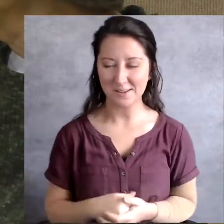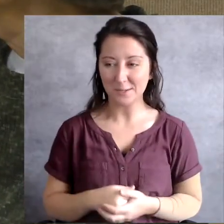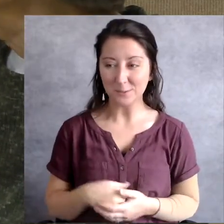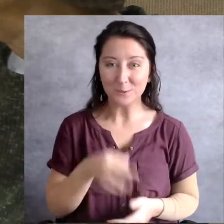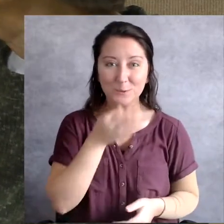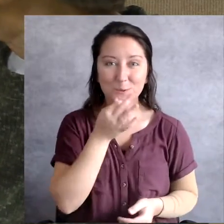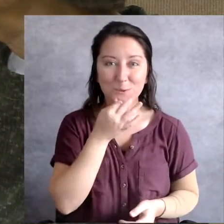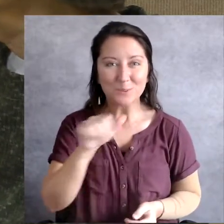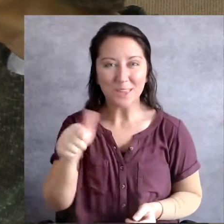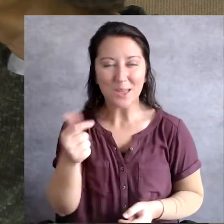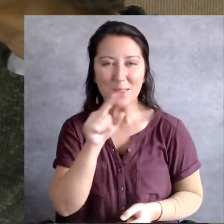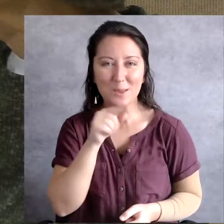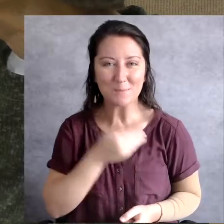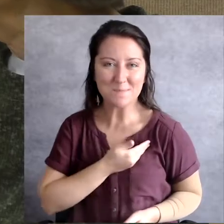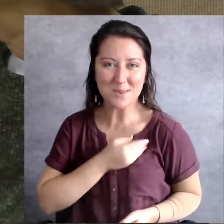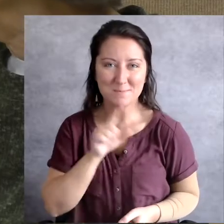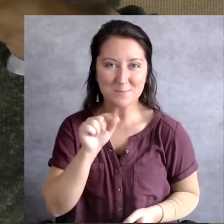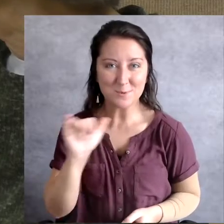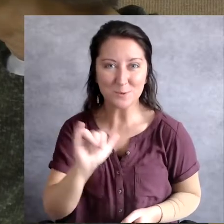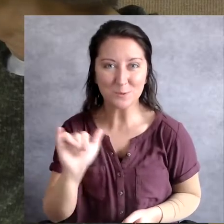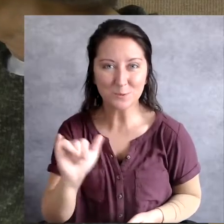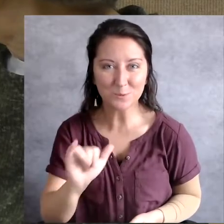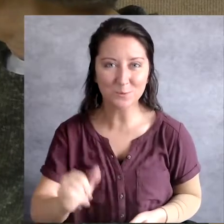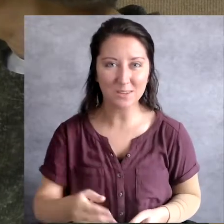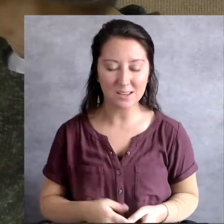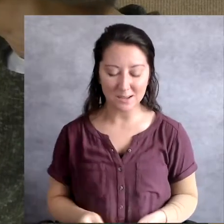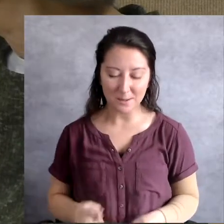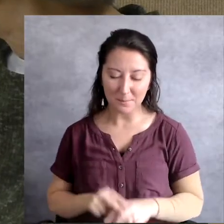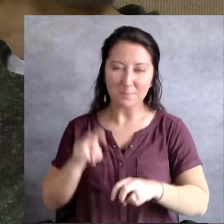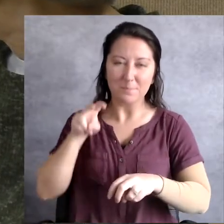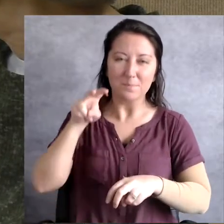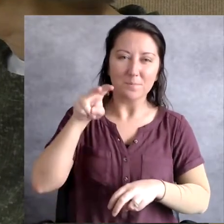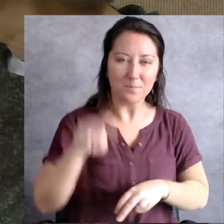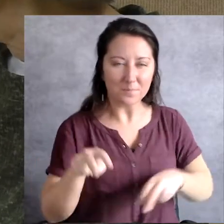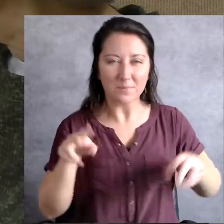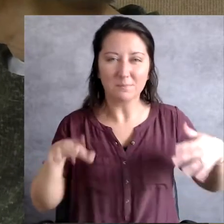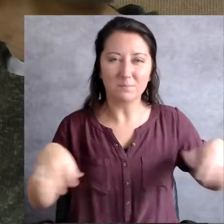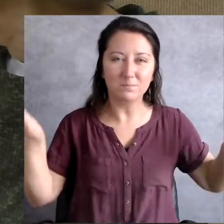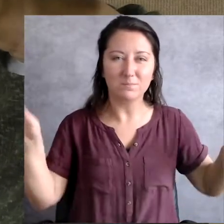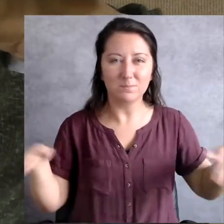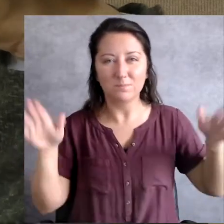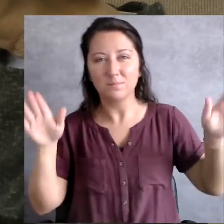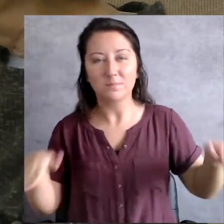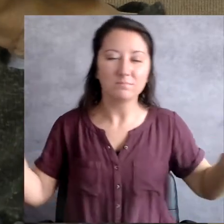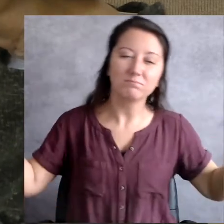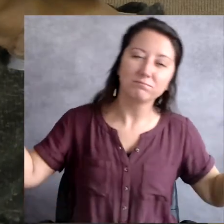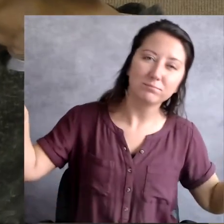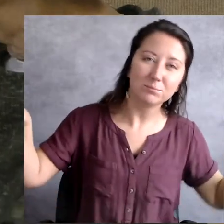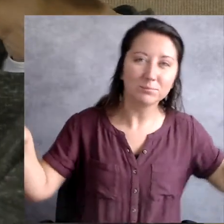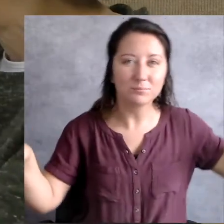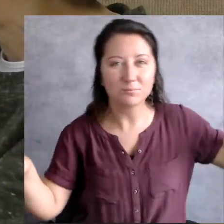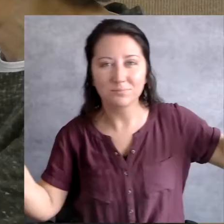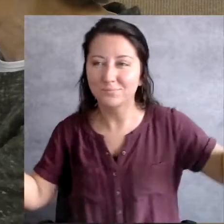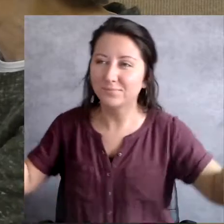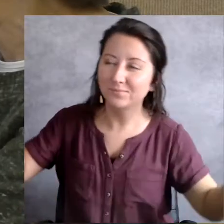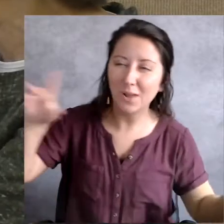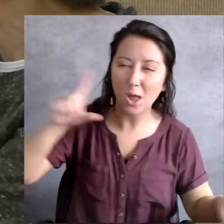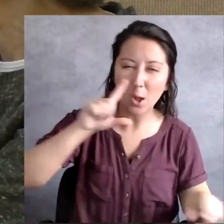Before long, the other baby birds start flying too. They swoop and soar up, up, and away.